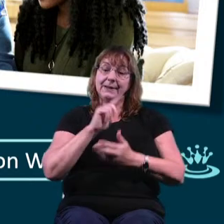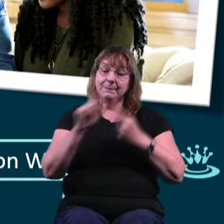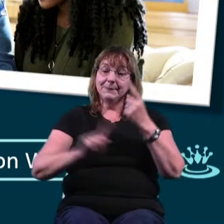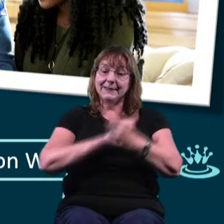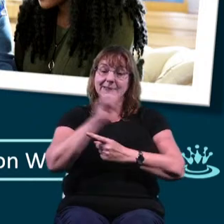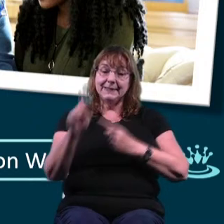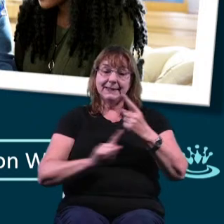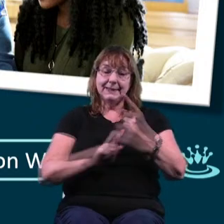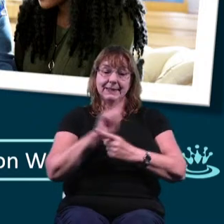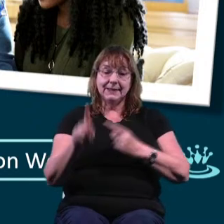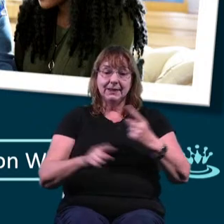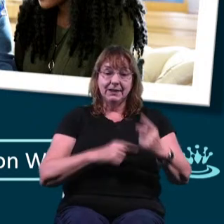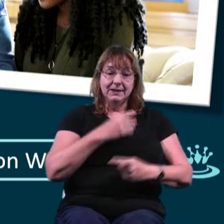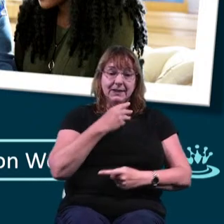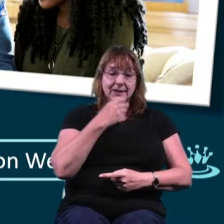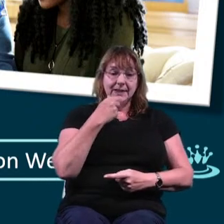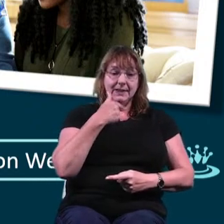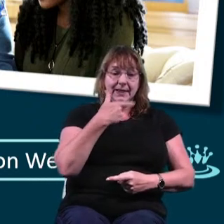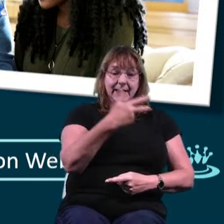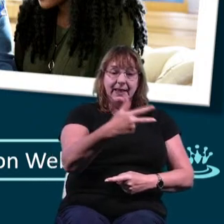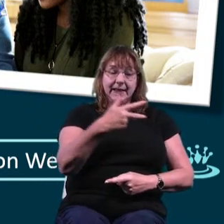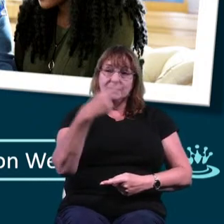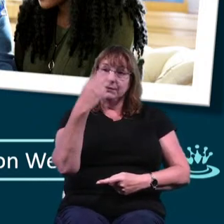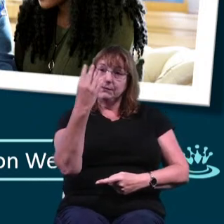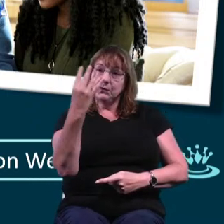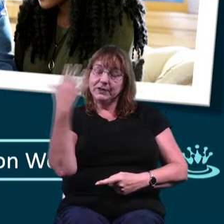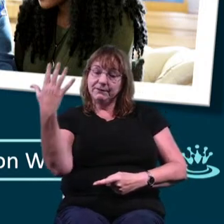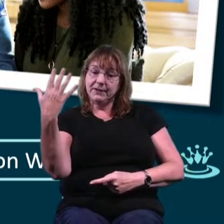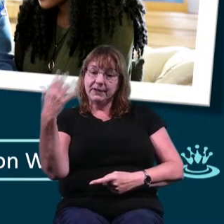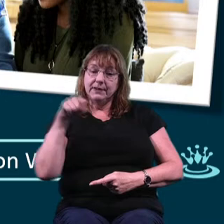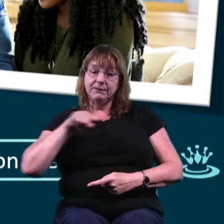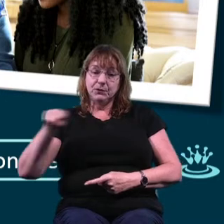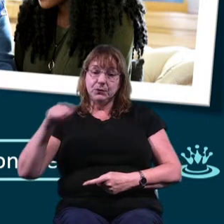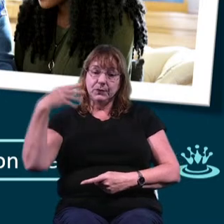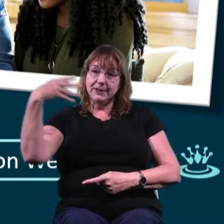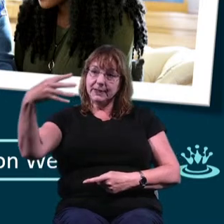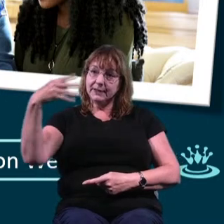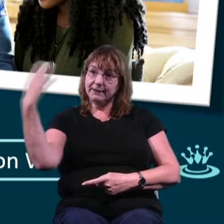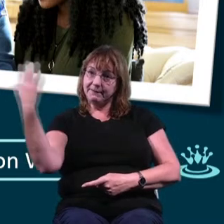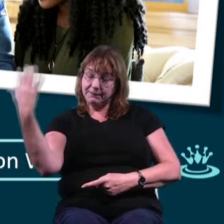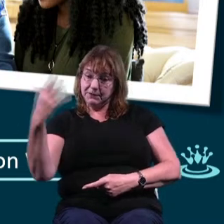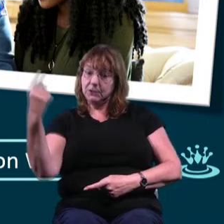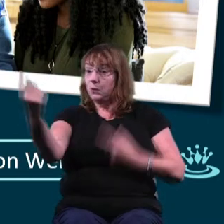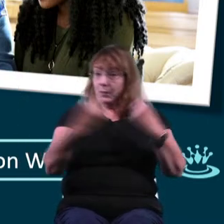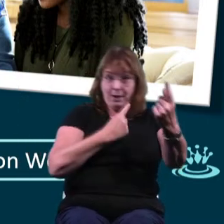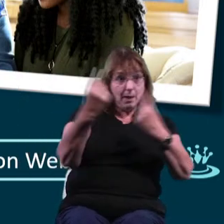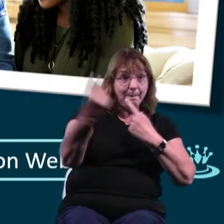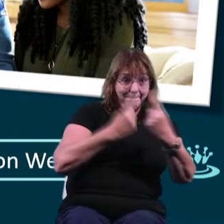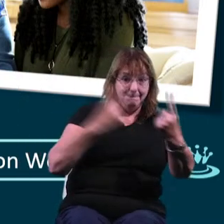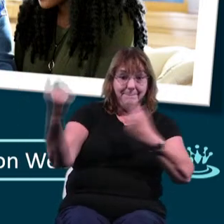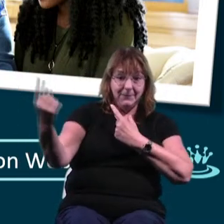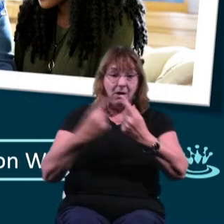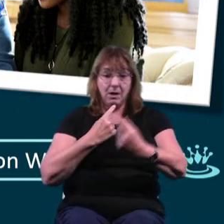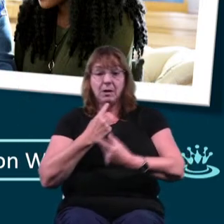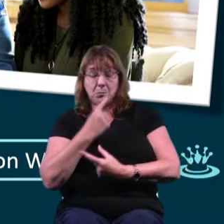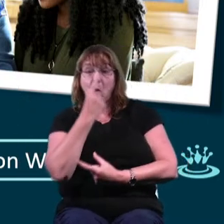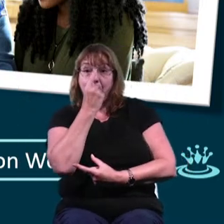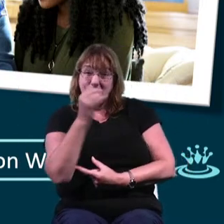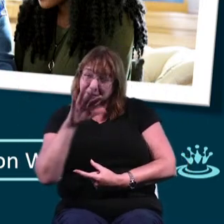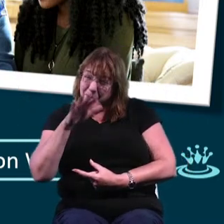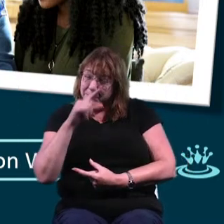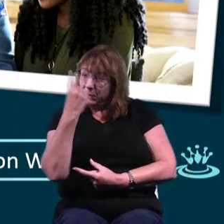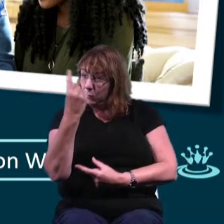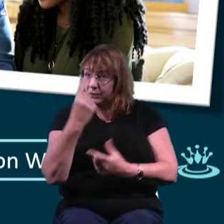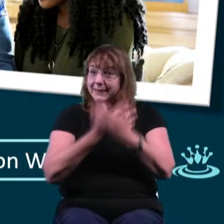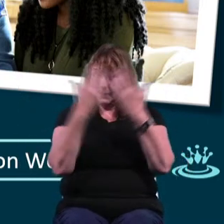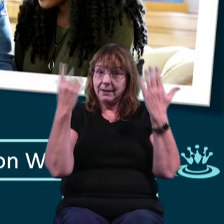till 9:15. What a great place to start our week and our day at Keswick. Come and join us. If you can't come every day, plan to come one day to